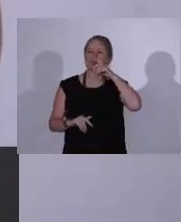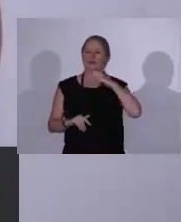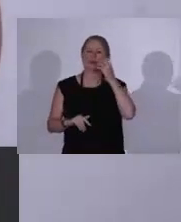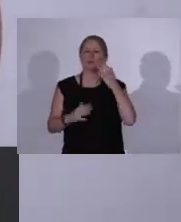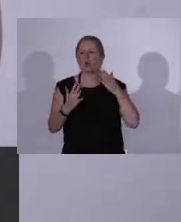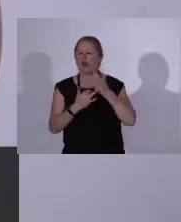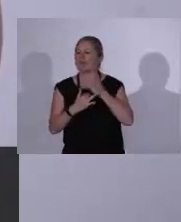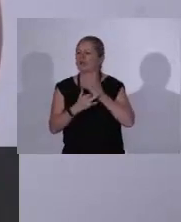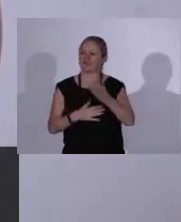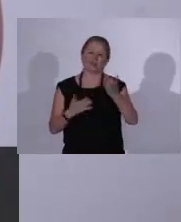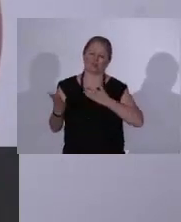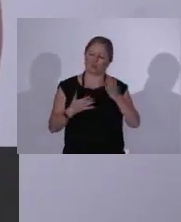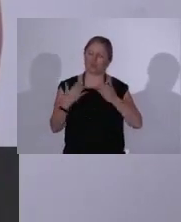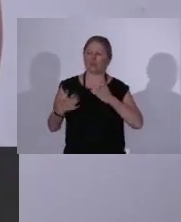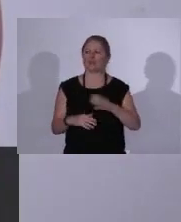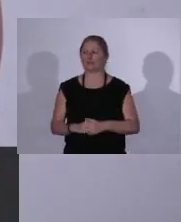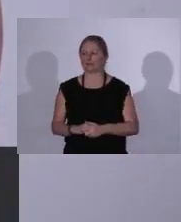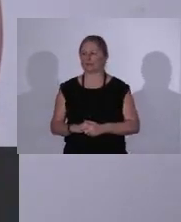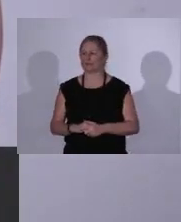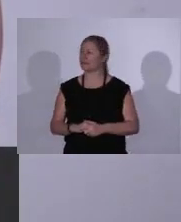top crew.